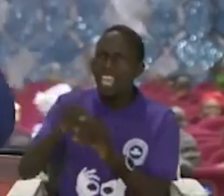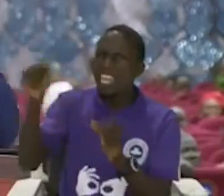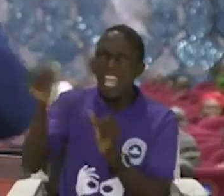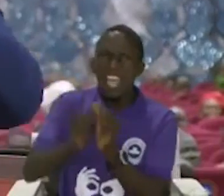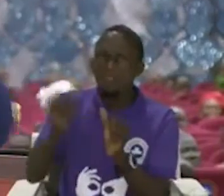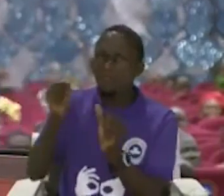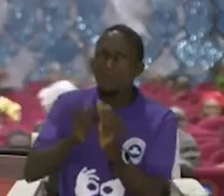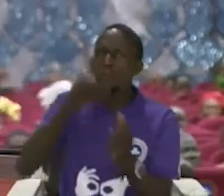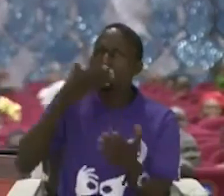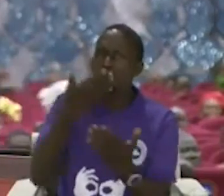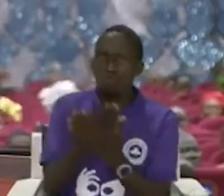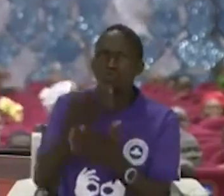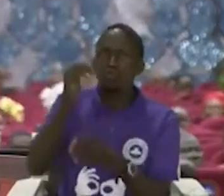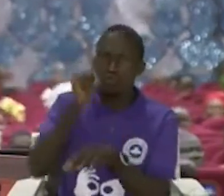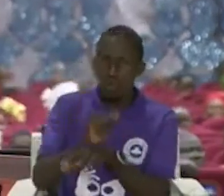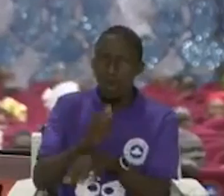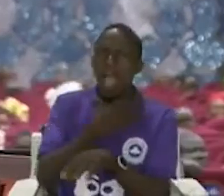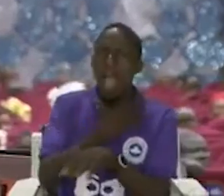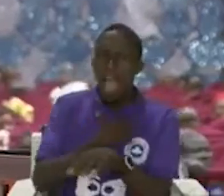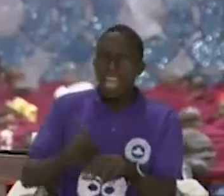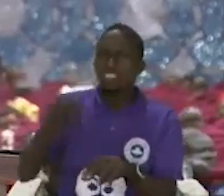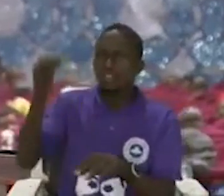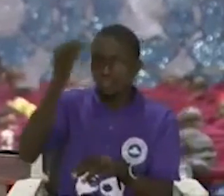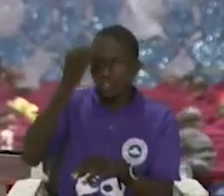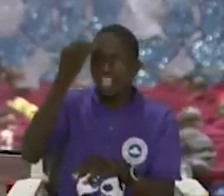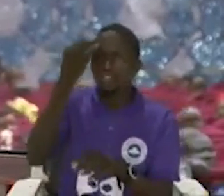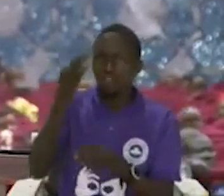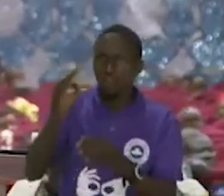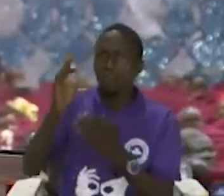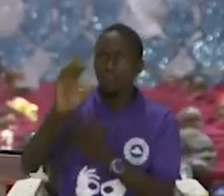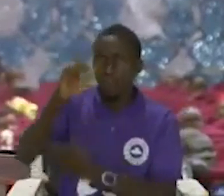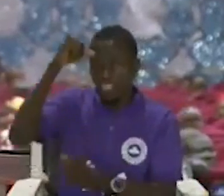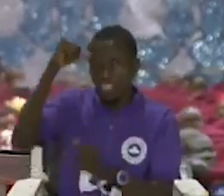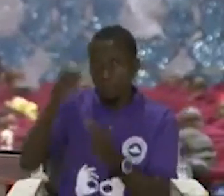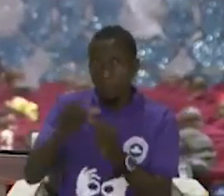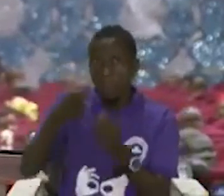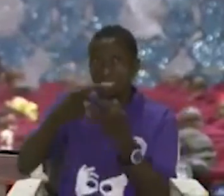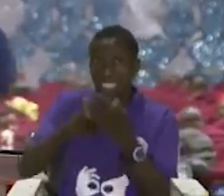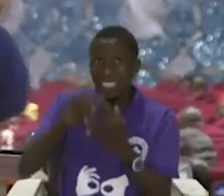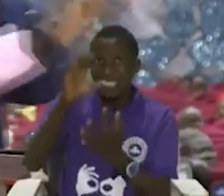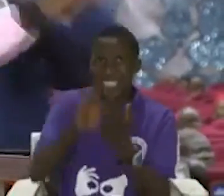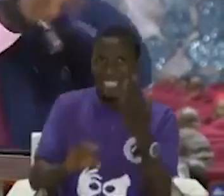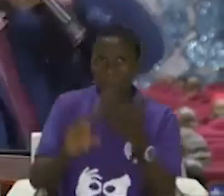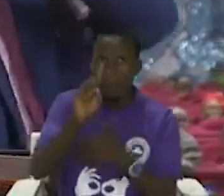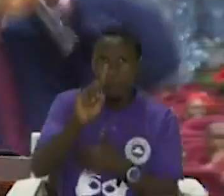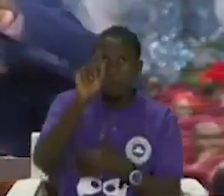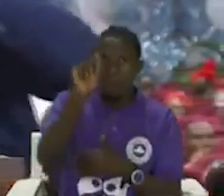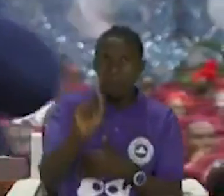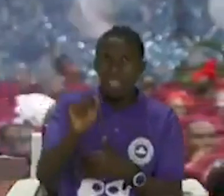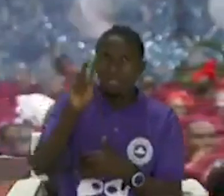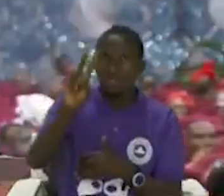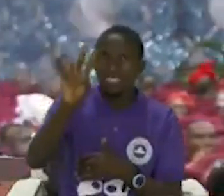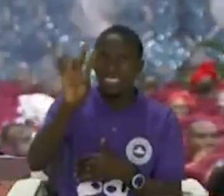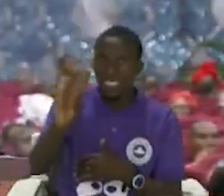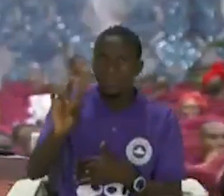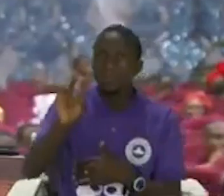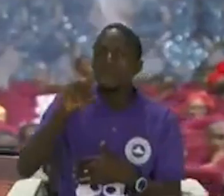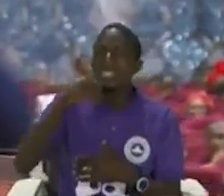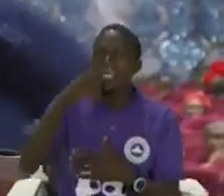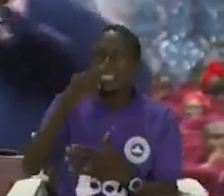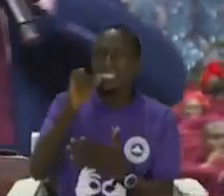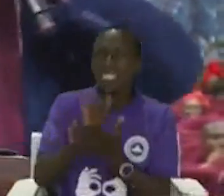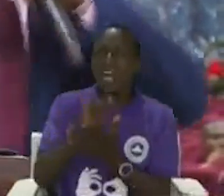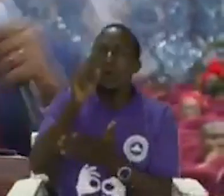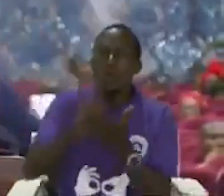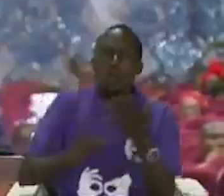work and increasing in the work, in the knowledge of God. Remember Genesis chapter 1 verse 27 was talking about what will be the result when you